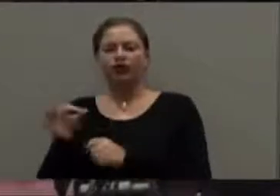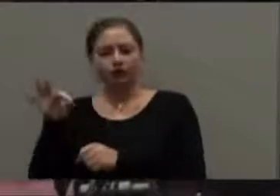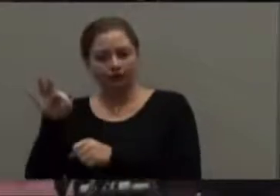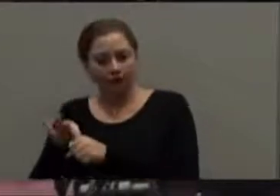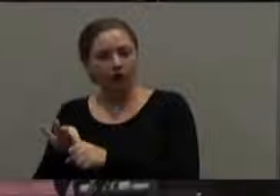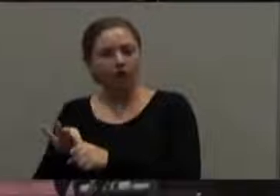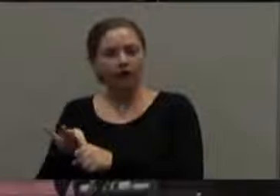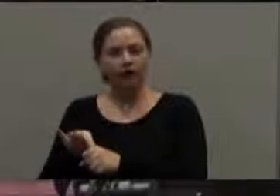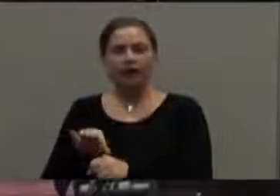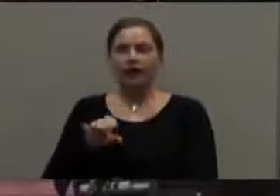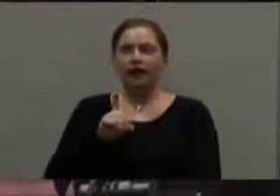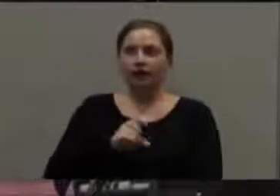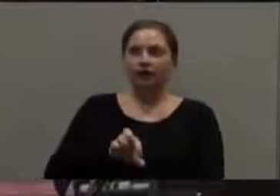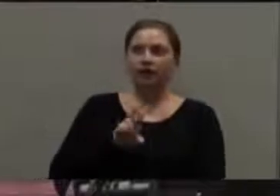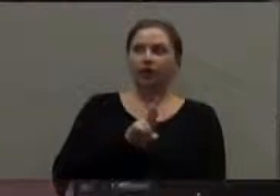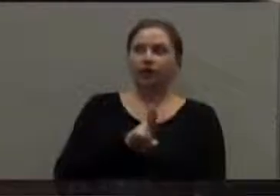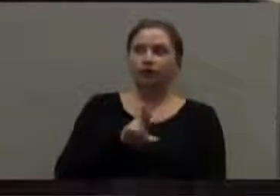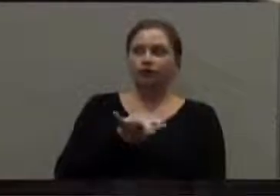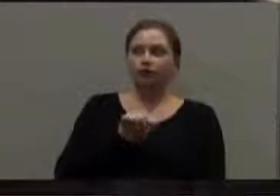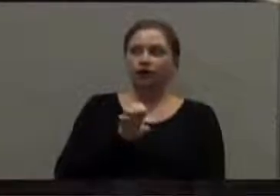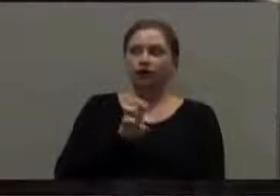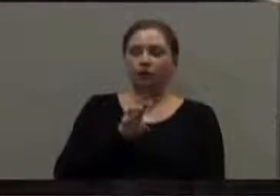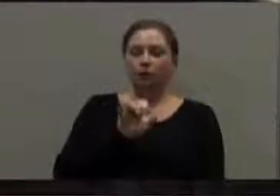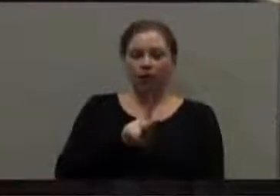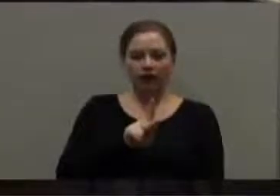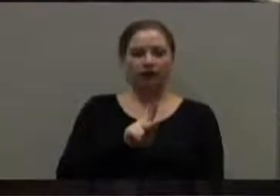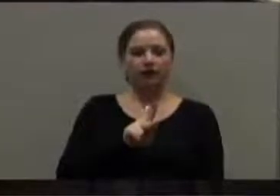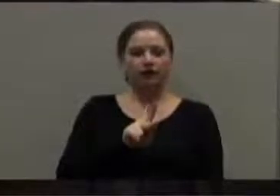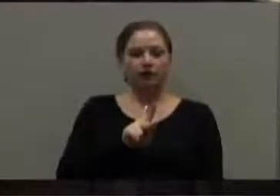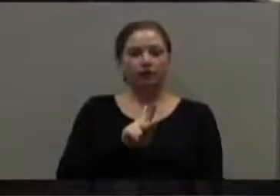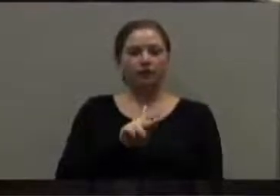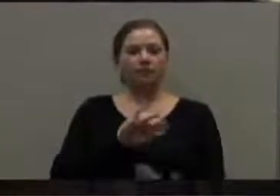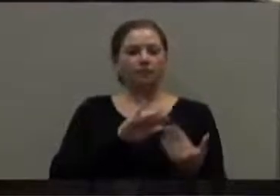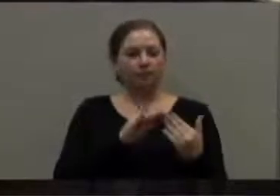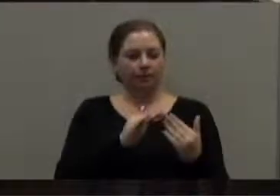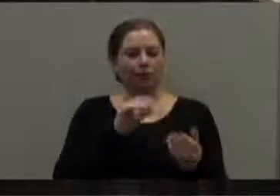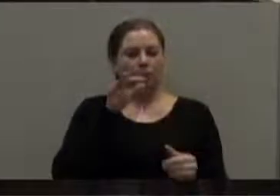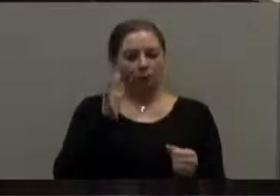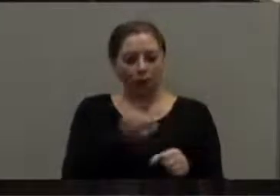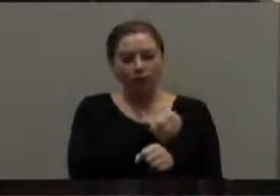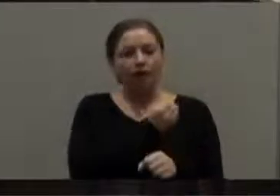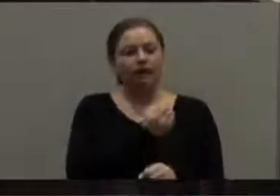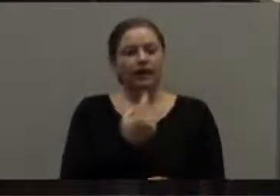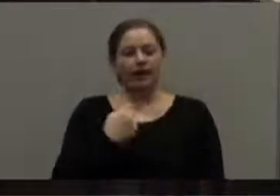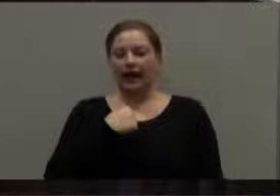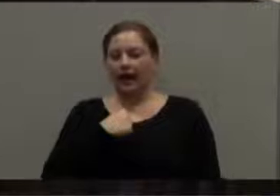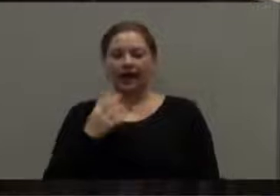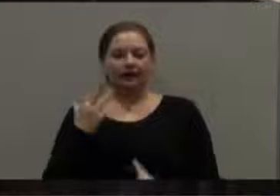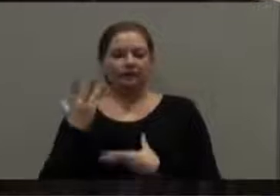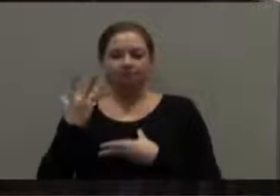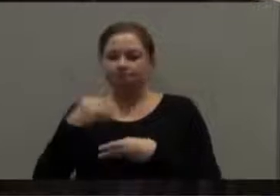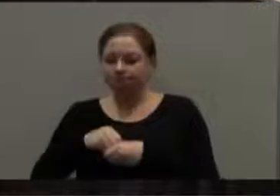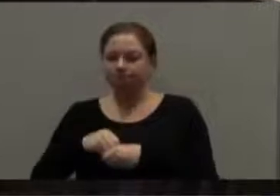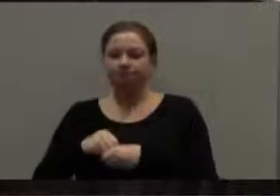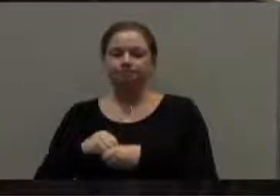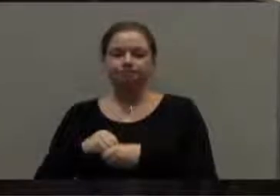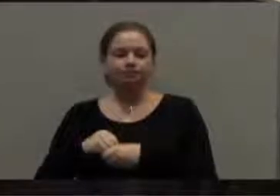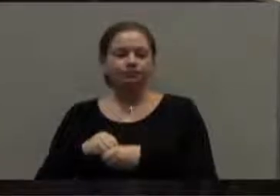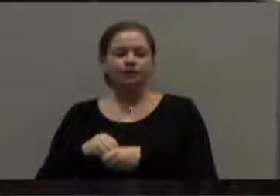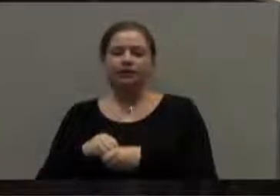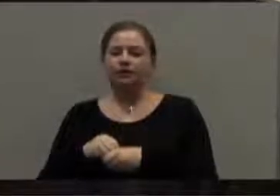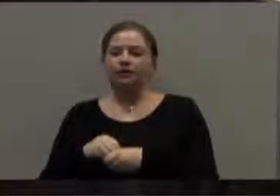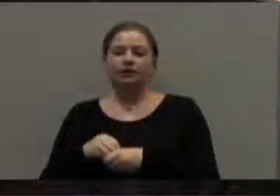I've been on several legislative bodies, many years, and I have